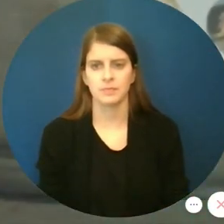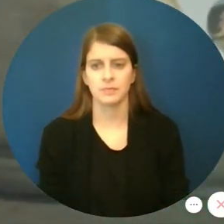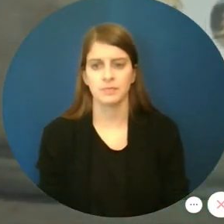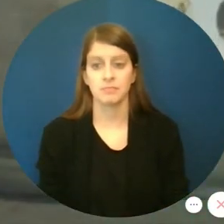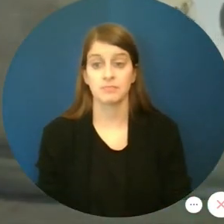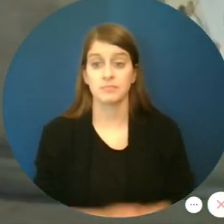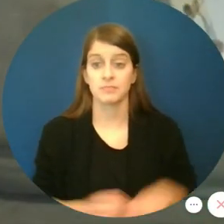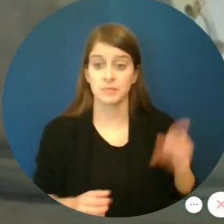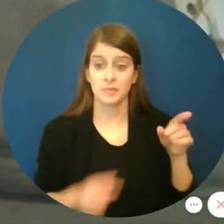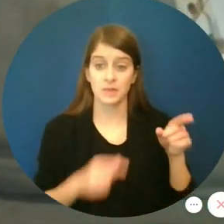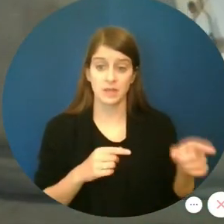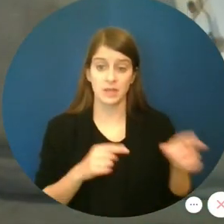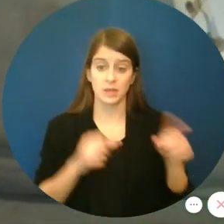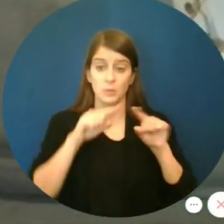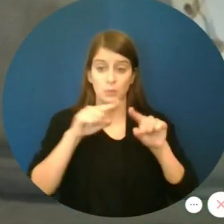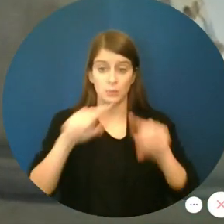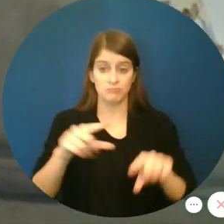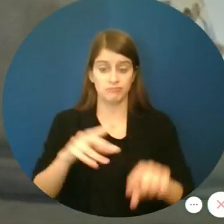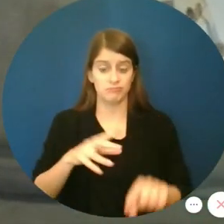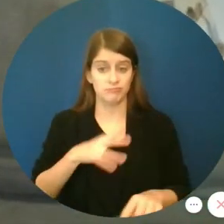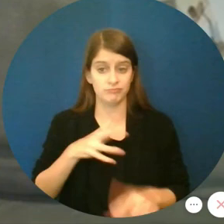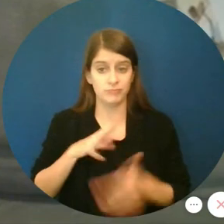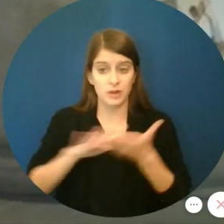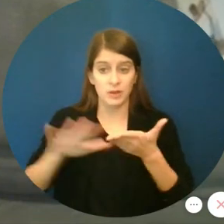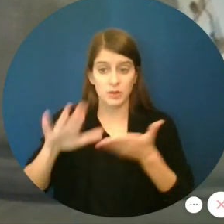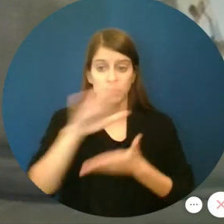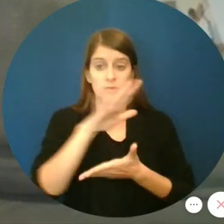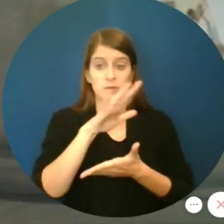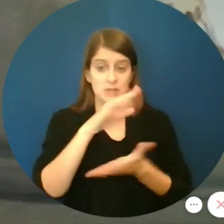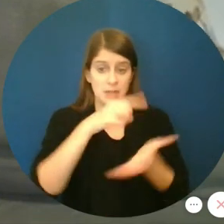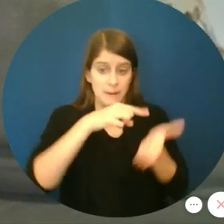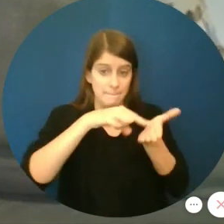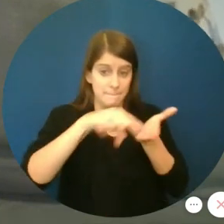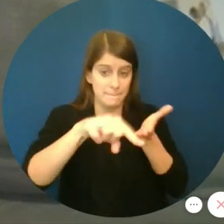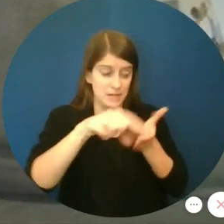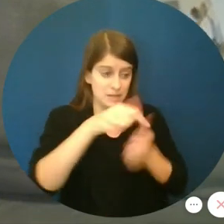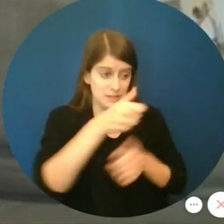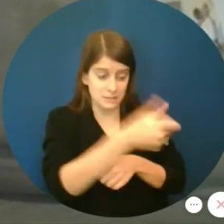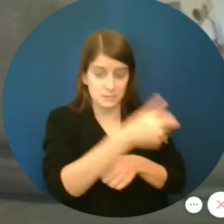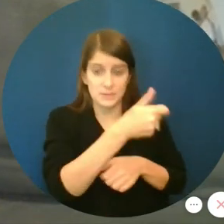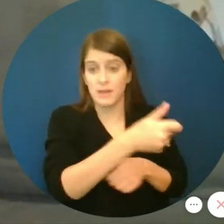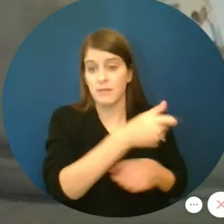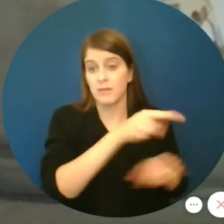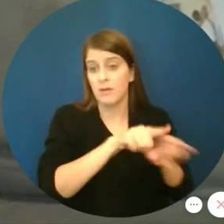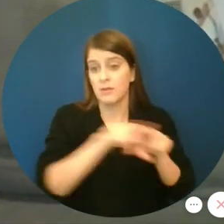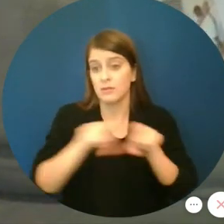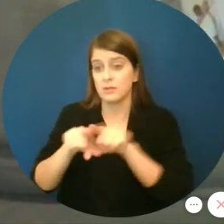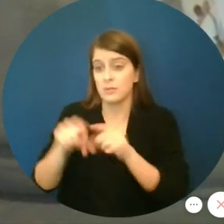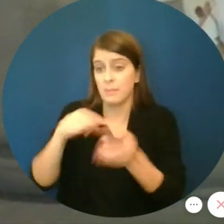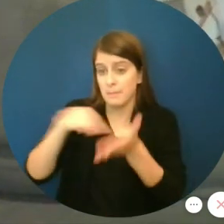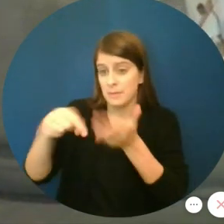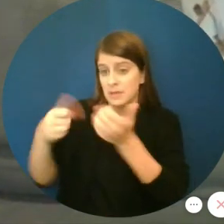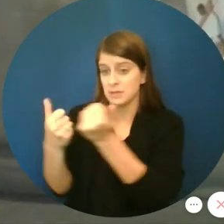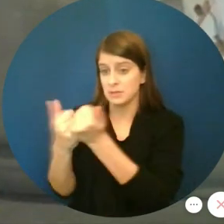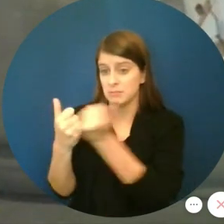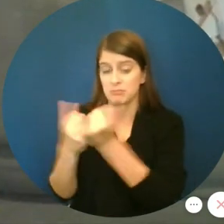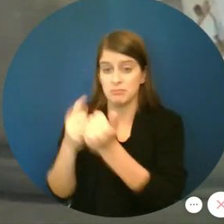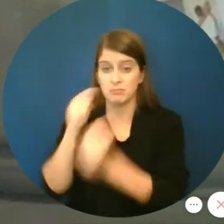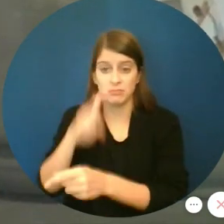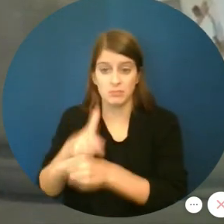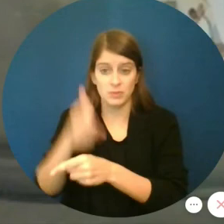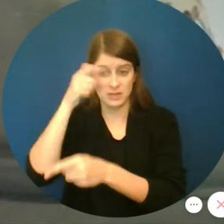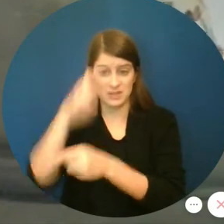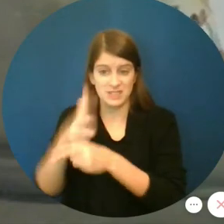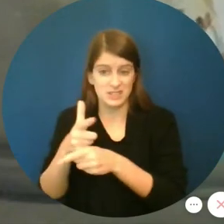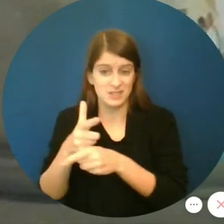He went on to Dartmouth College, working to pay his own way and to support his brother and sister back home. With less time to